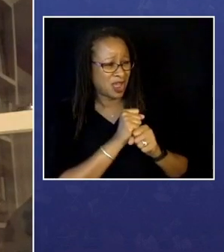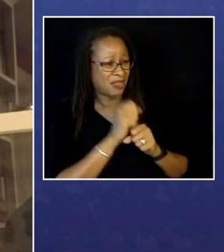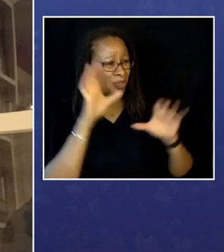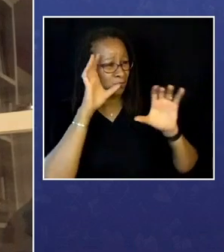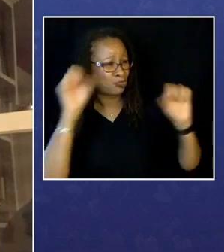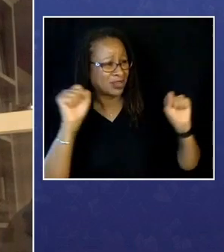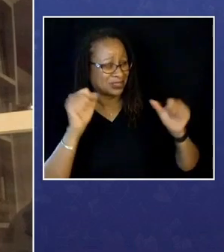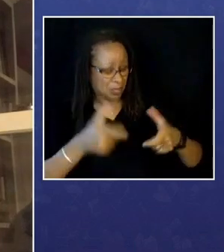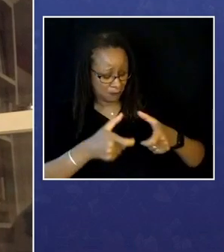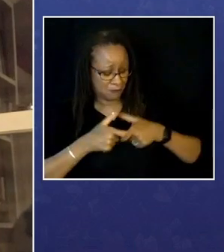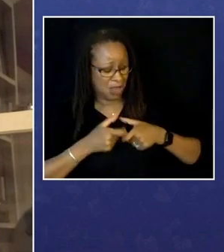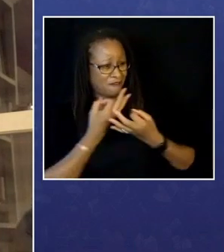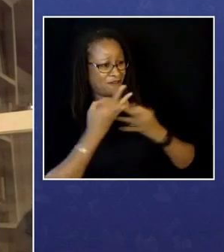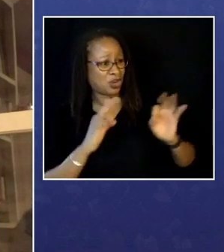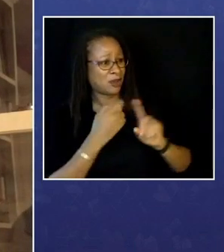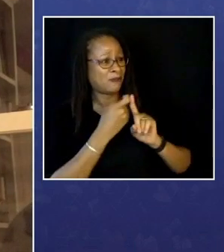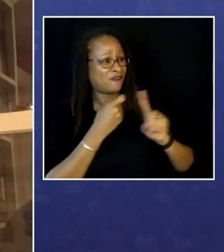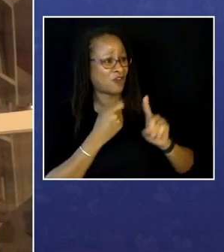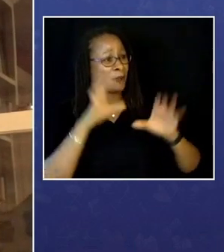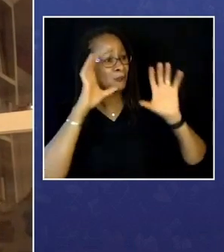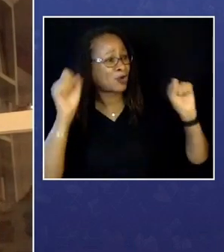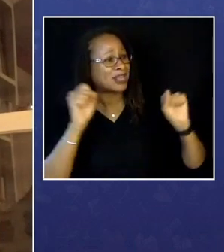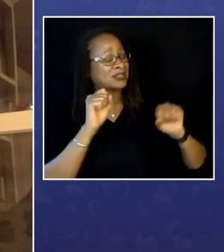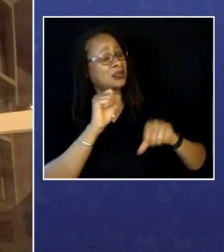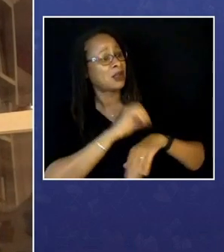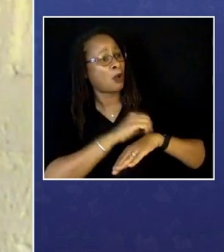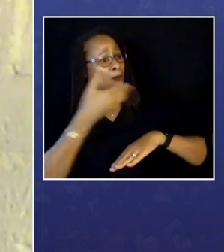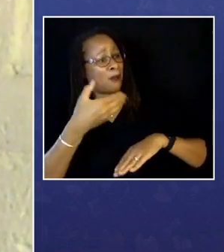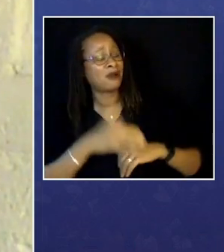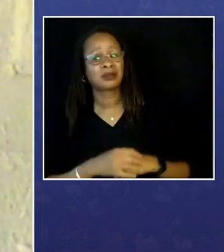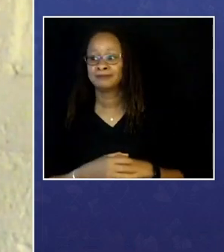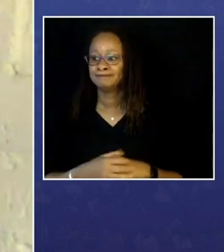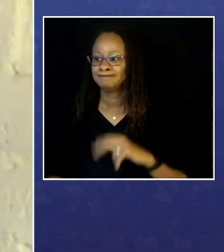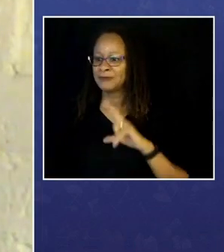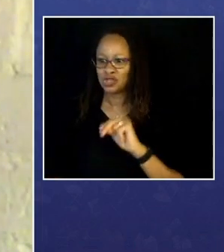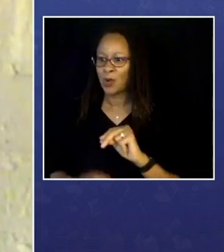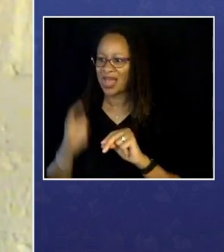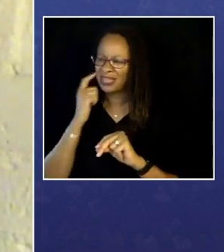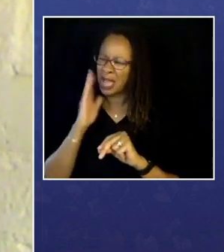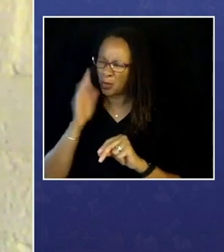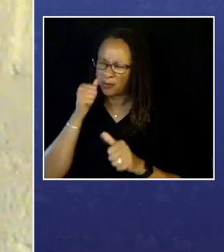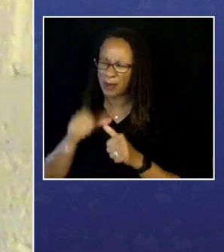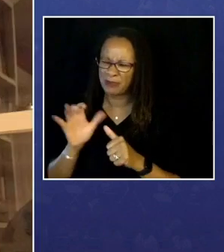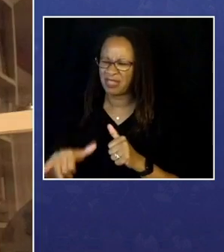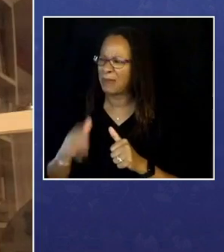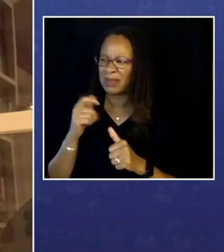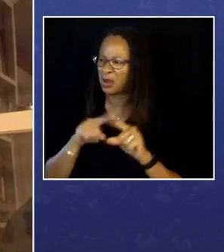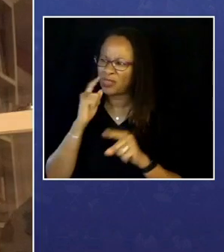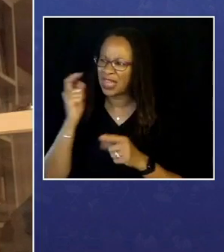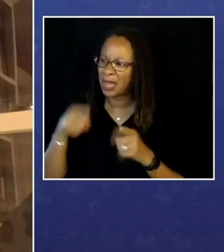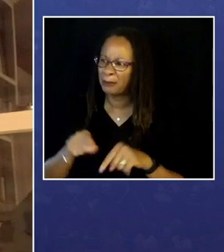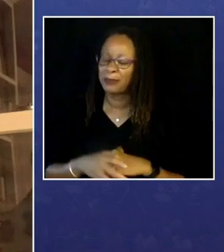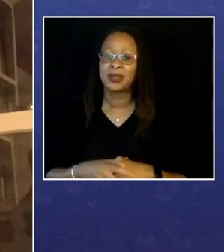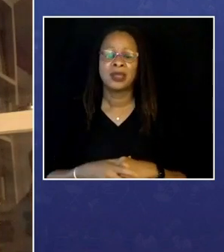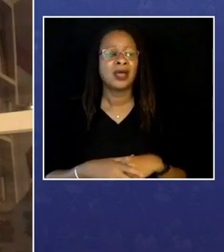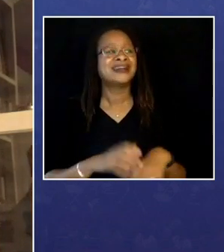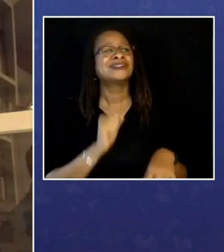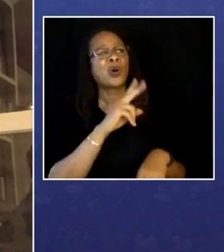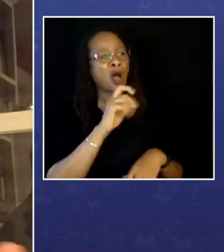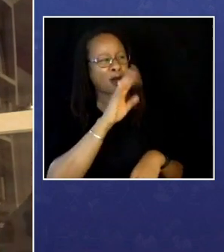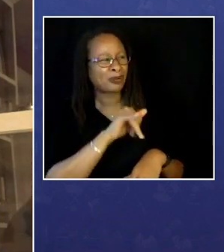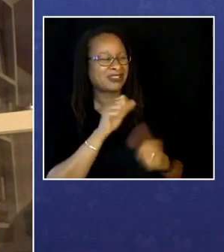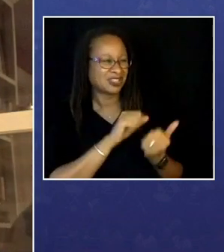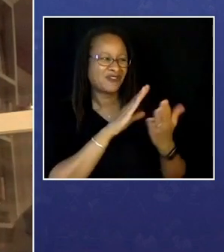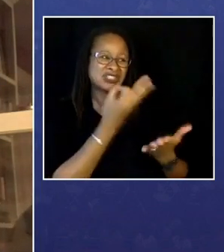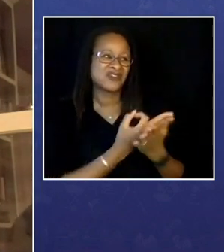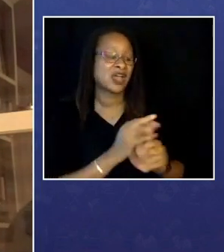the Presidential Medal of Freedom from President Barack Obama? No, I think I'd remember that. So, Aubrey, let's